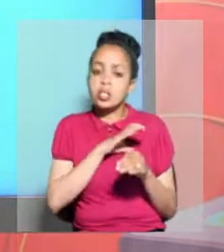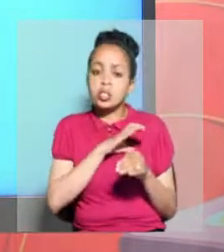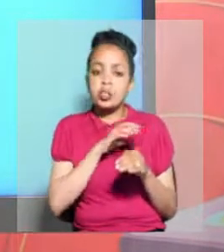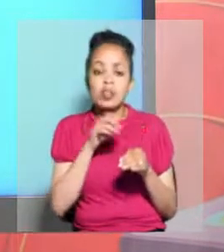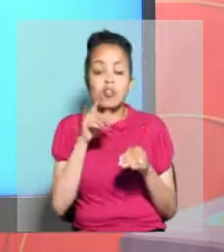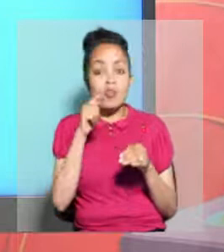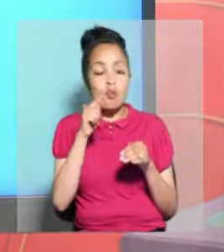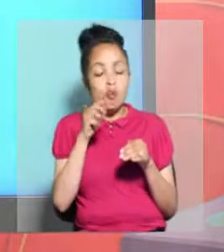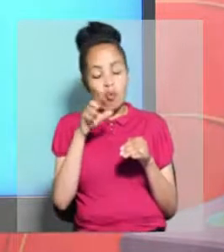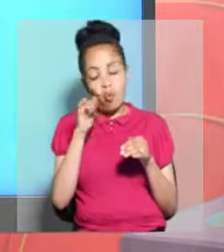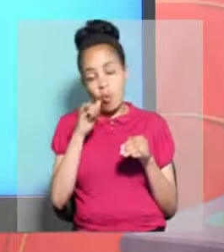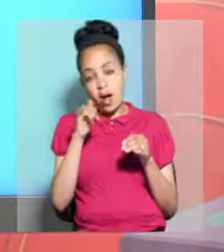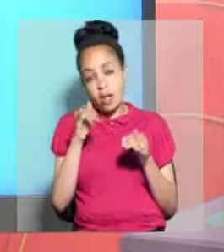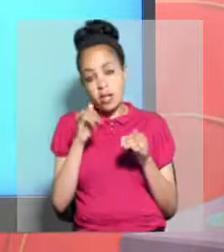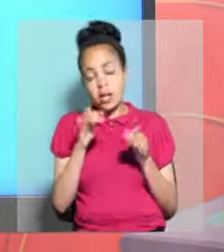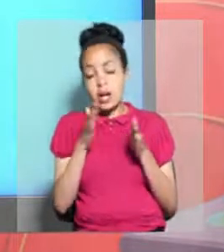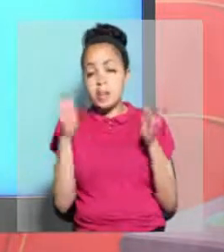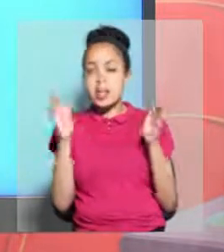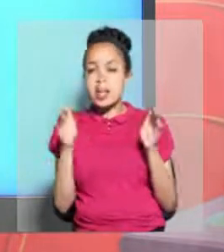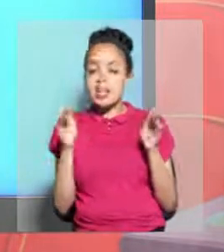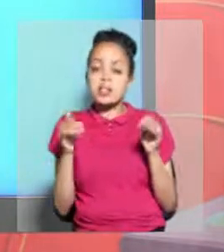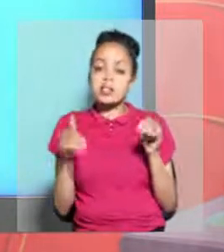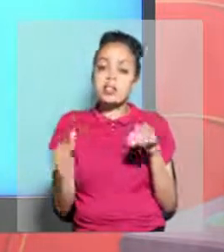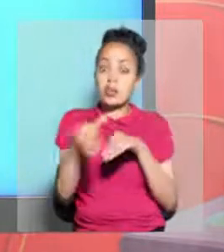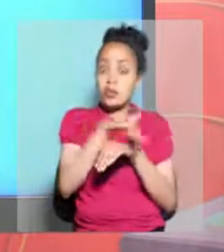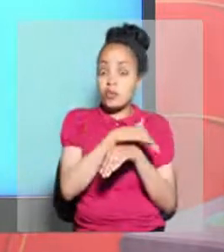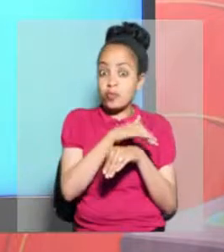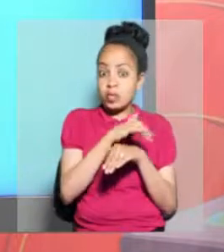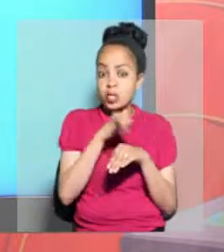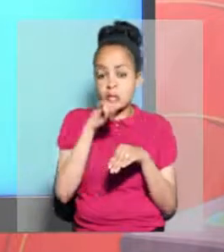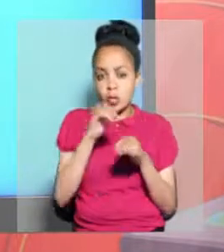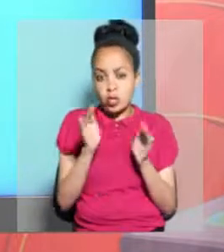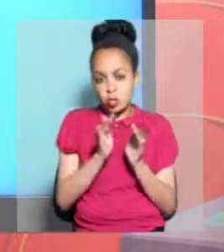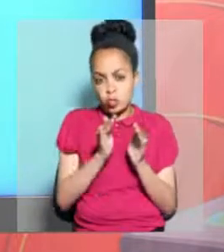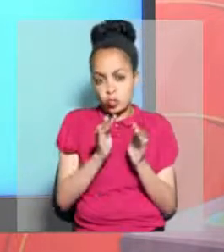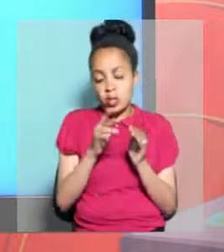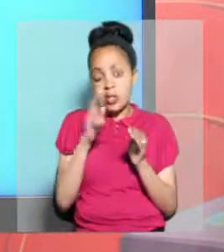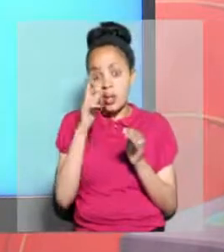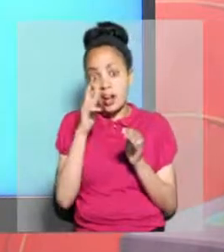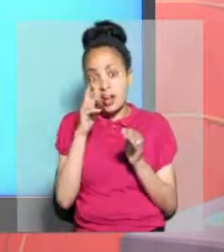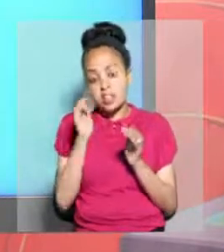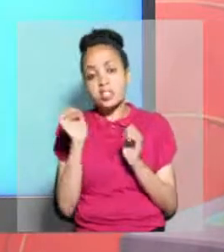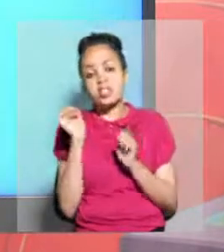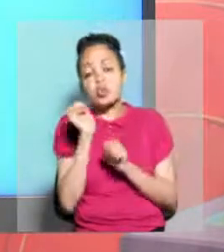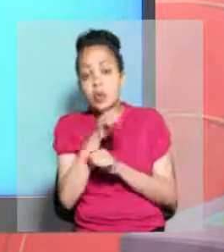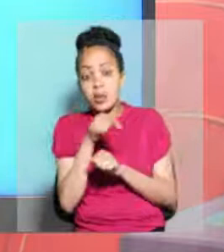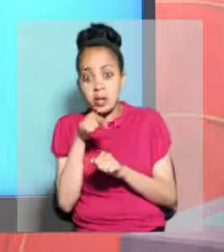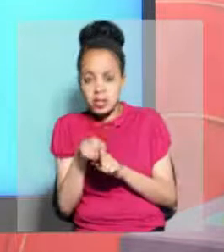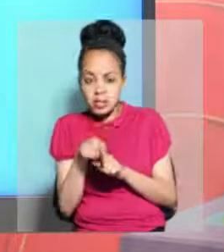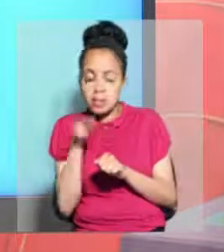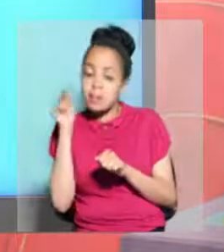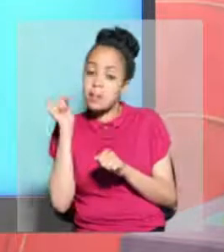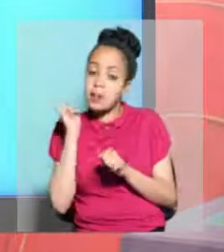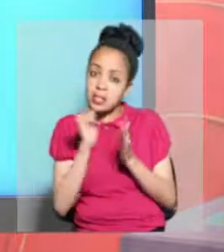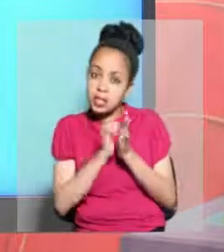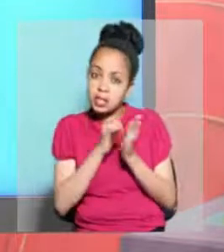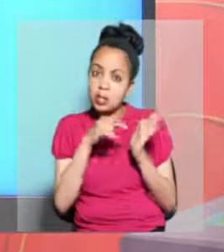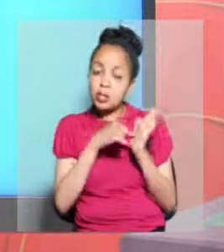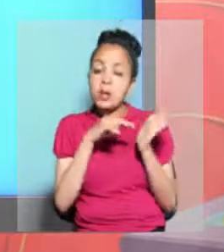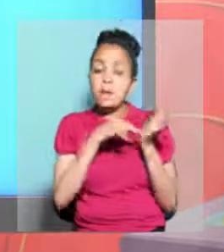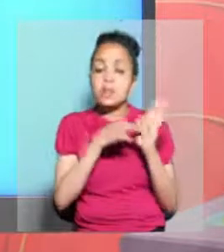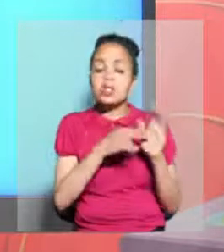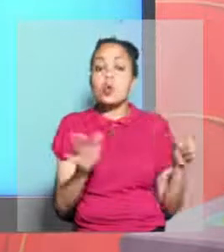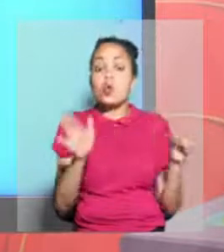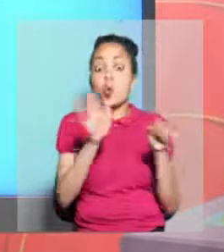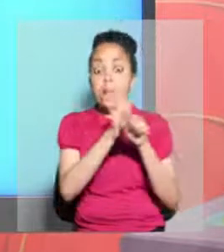completely dominating the character of Y small. The character of R capital is completely dominating this one. By that, we mean